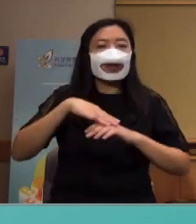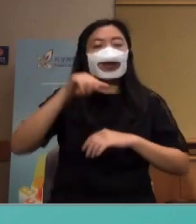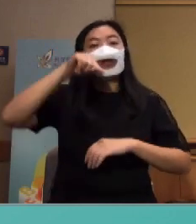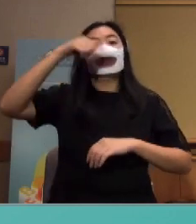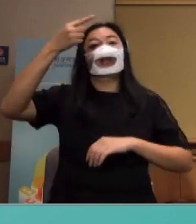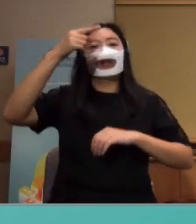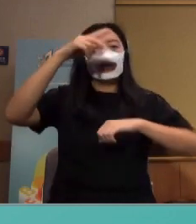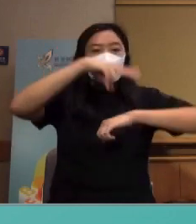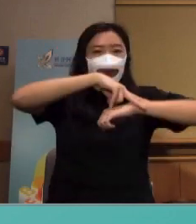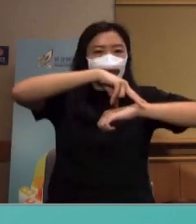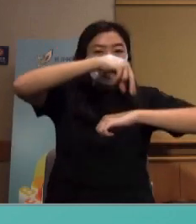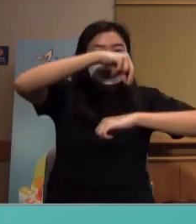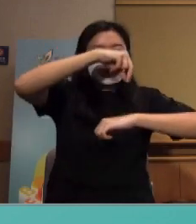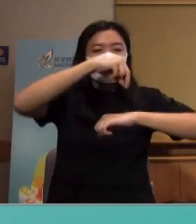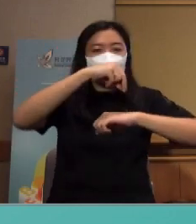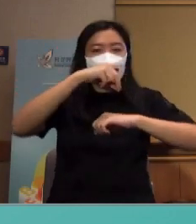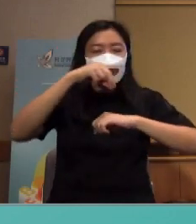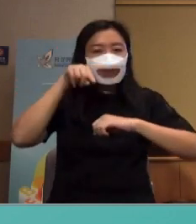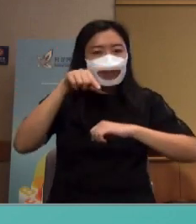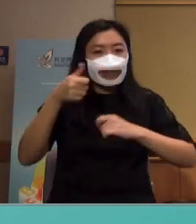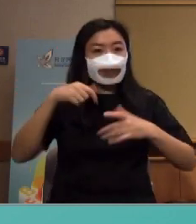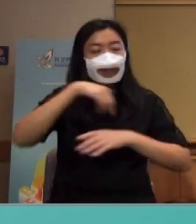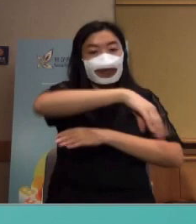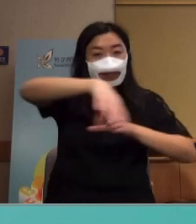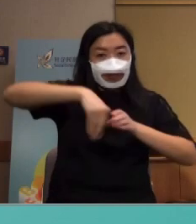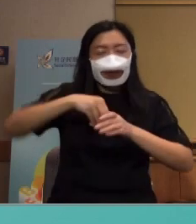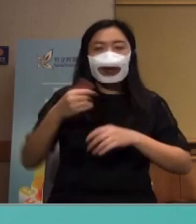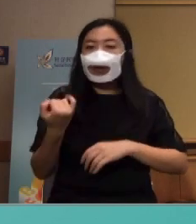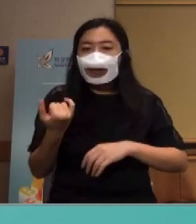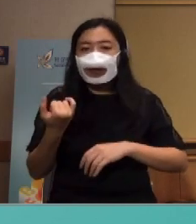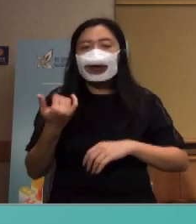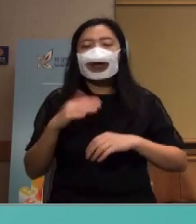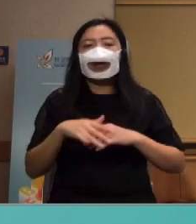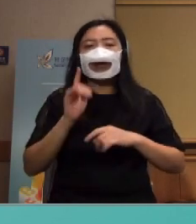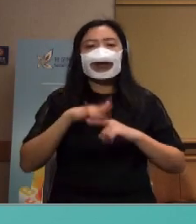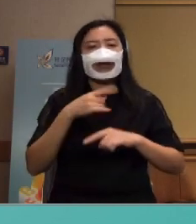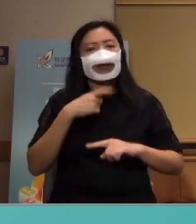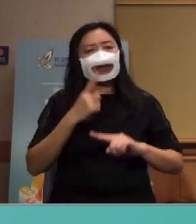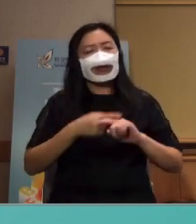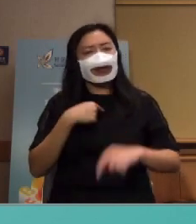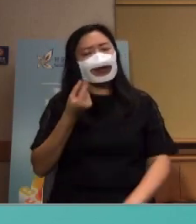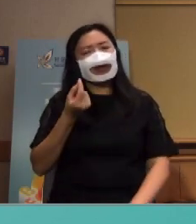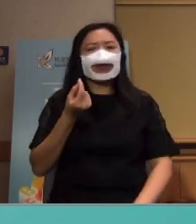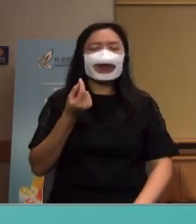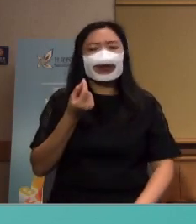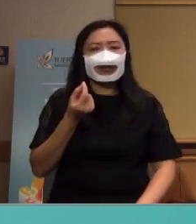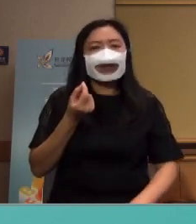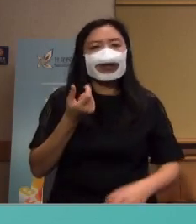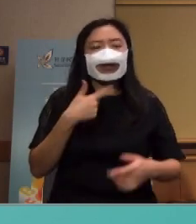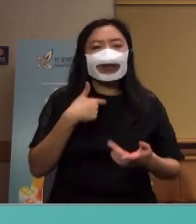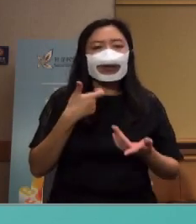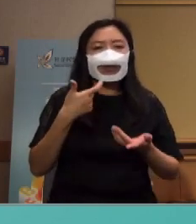should do something. But I don't know how to do that. But let's think big, think further, like everywhere should